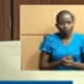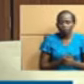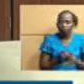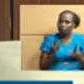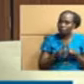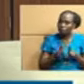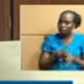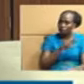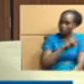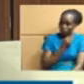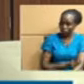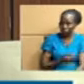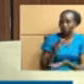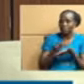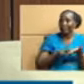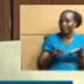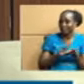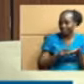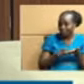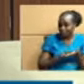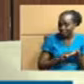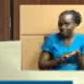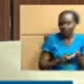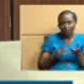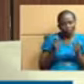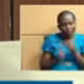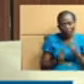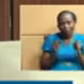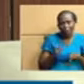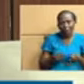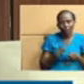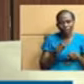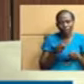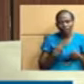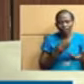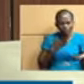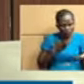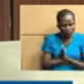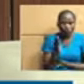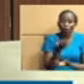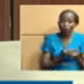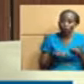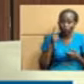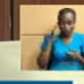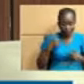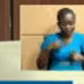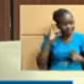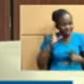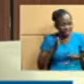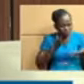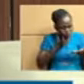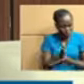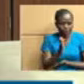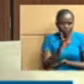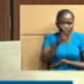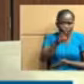the resource utilization, which must take us into the real economy. Because for me, when I hear the word real,